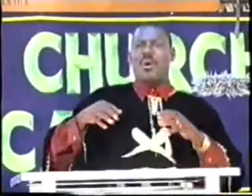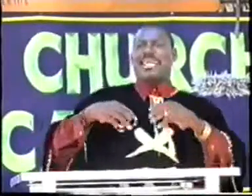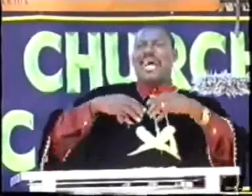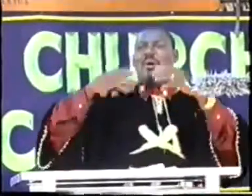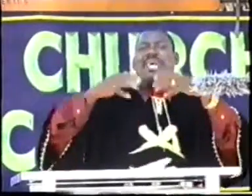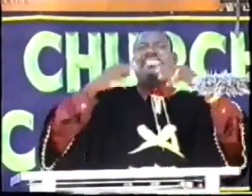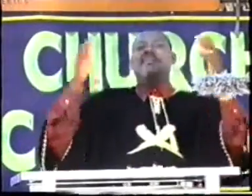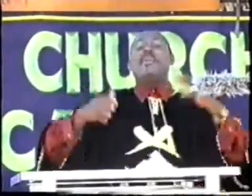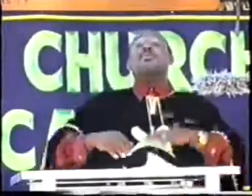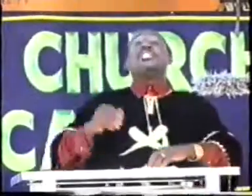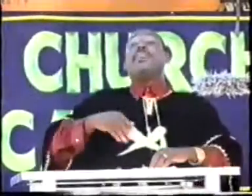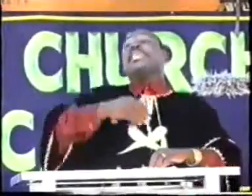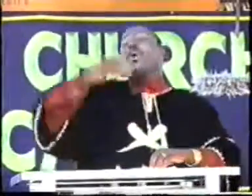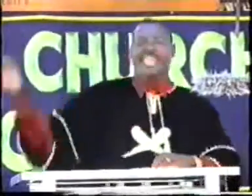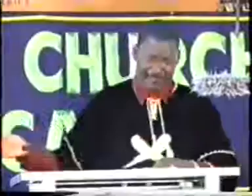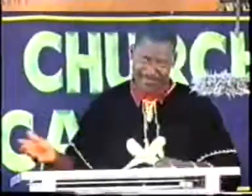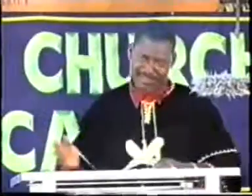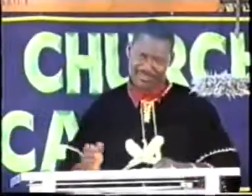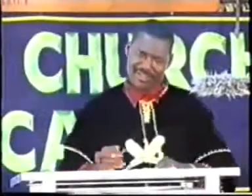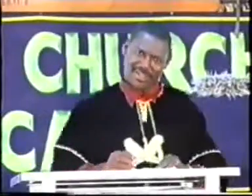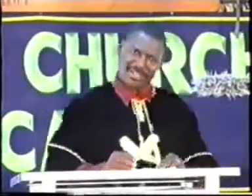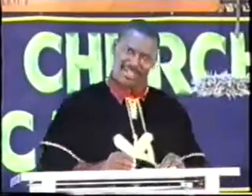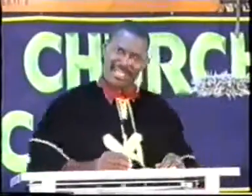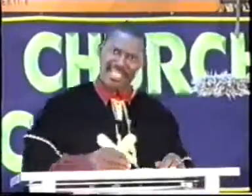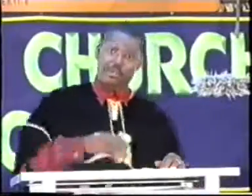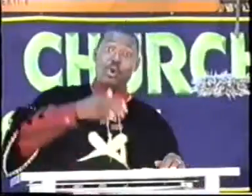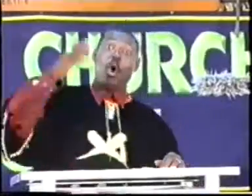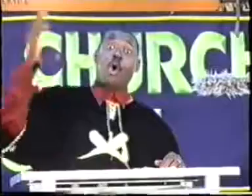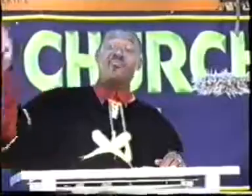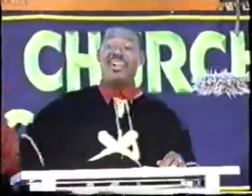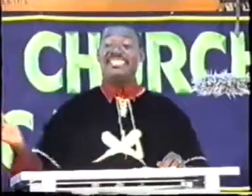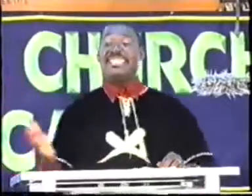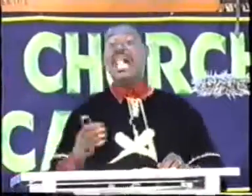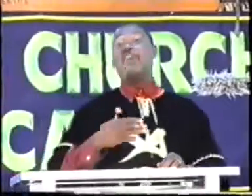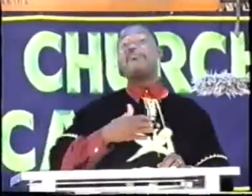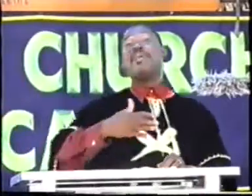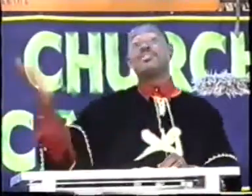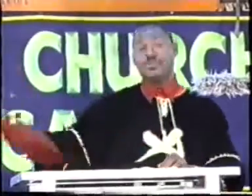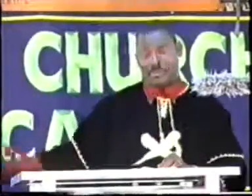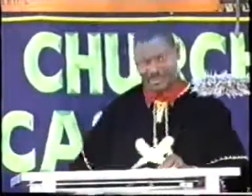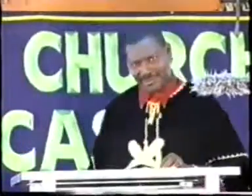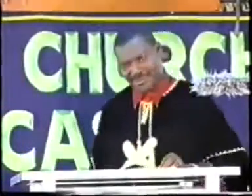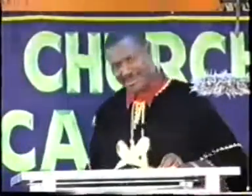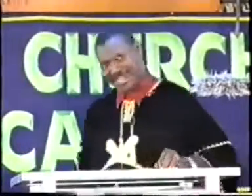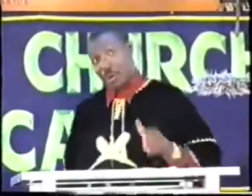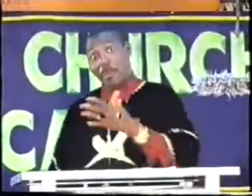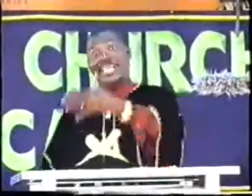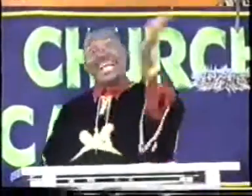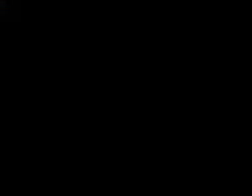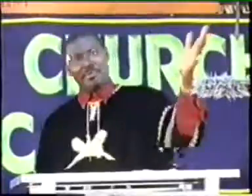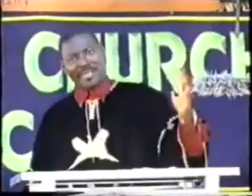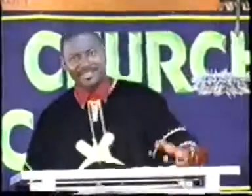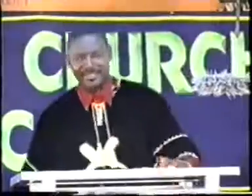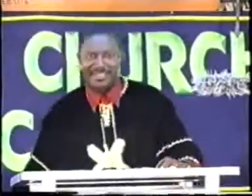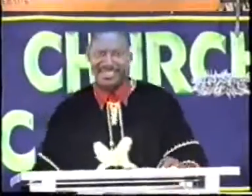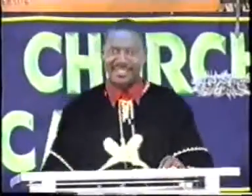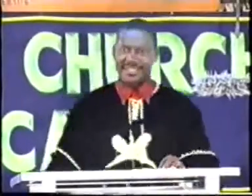say, what can someone be more trim? Are you dead? The year 2004 is a year of breakthrough. You go for a year,